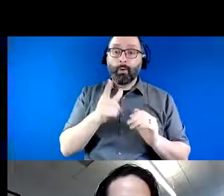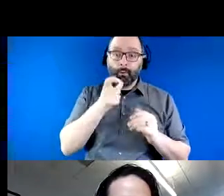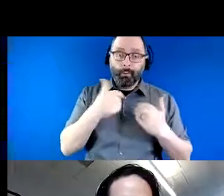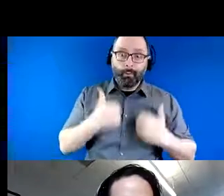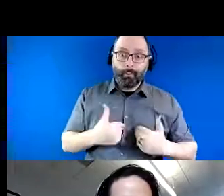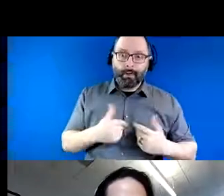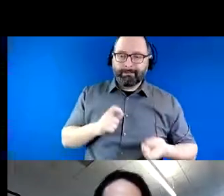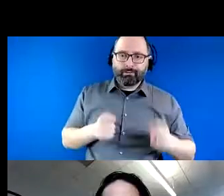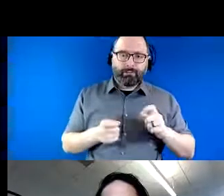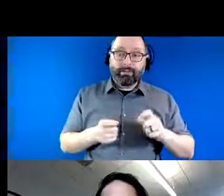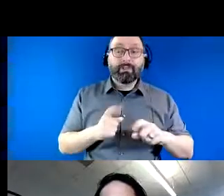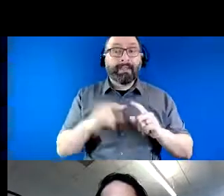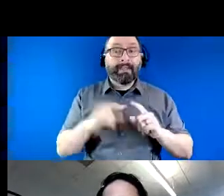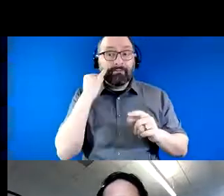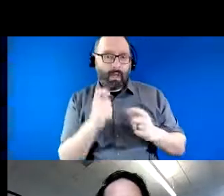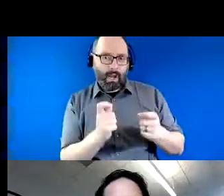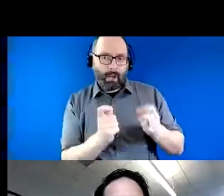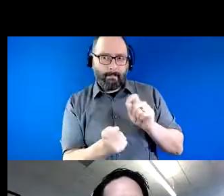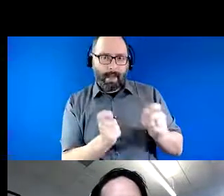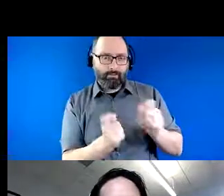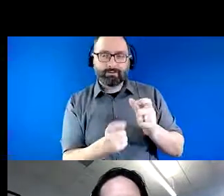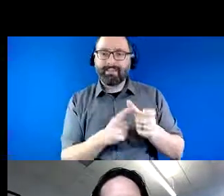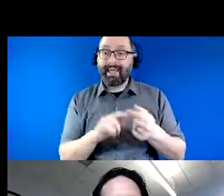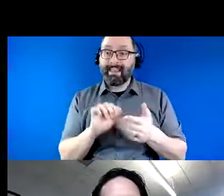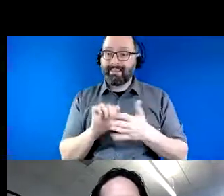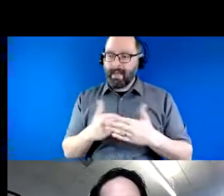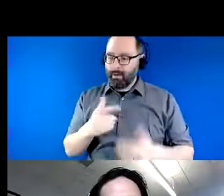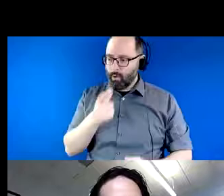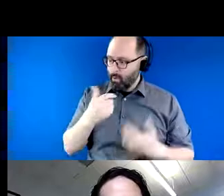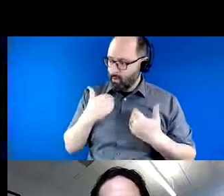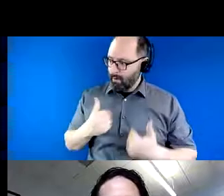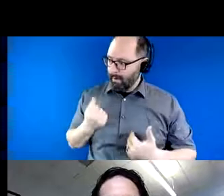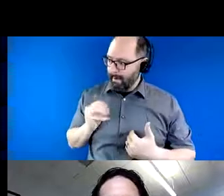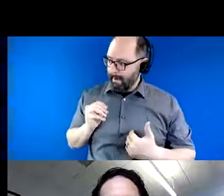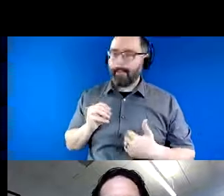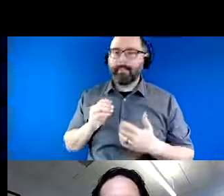managing the behavioral symptoms, we can help restore the sense of who people are,